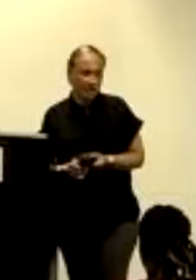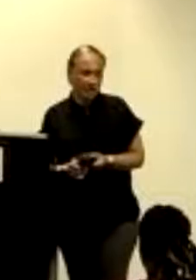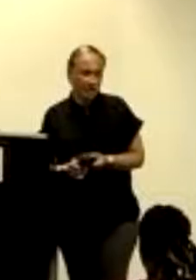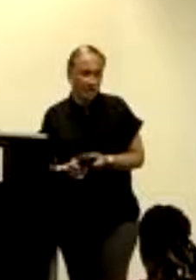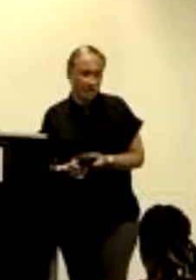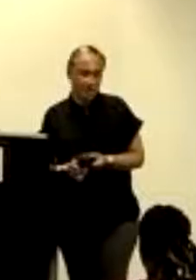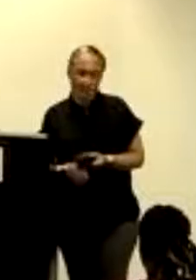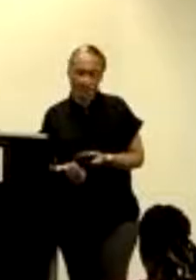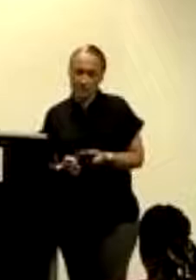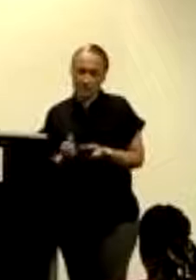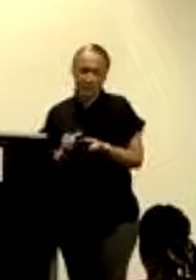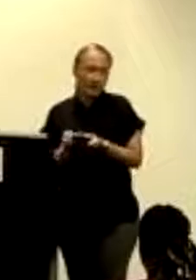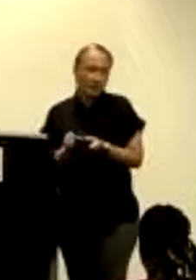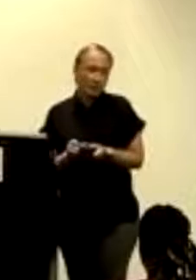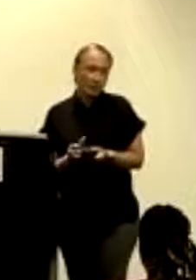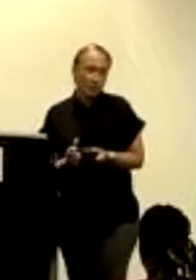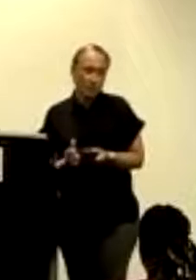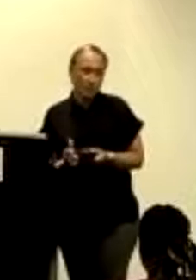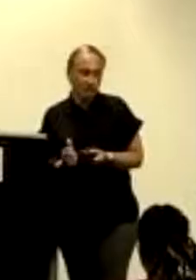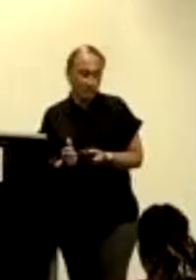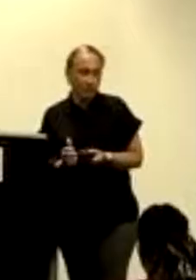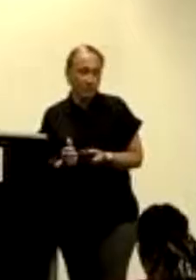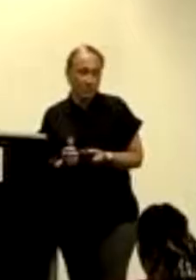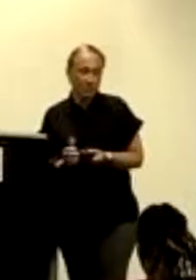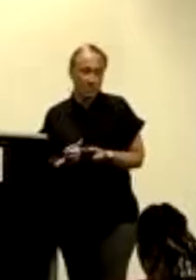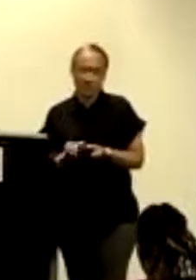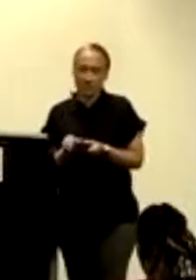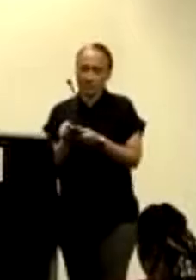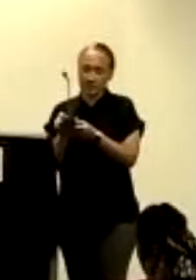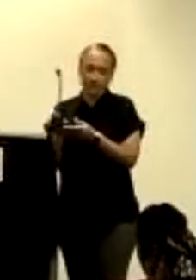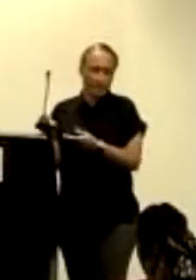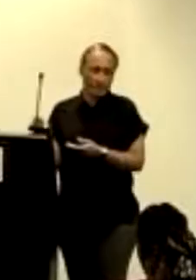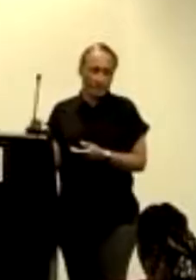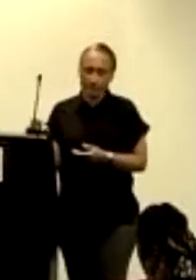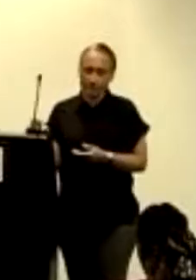to the bus stops? For people with, with disabilities?